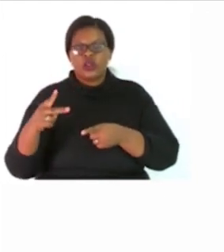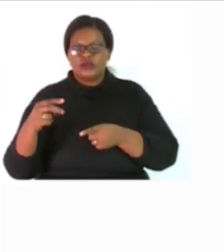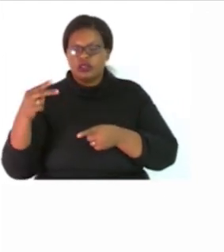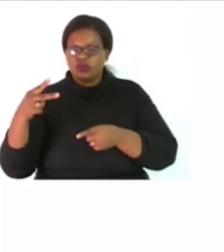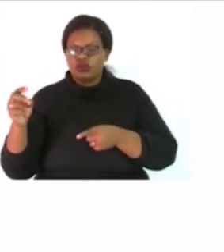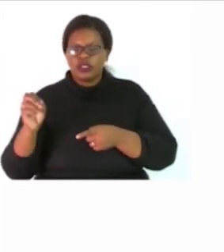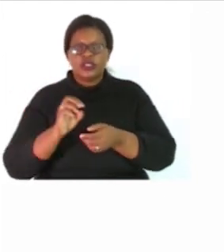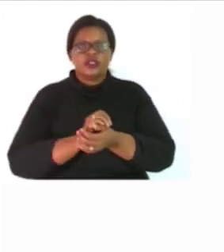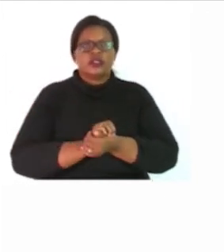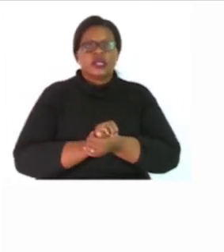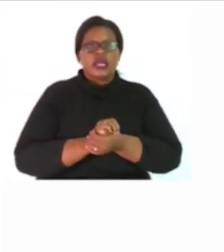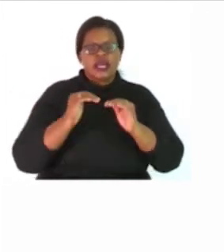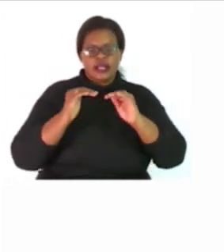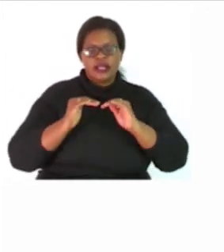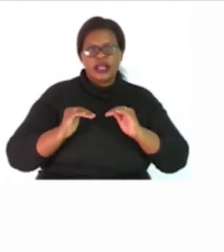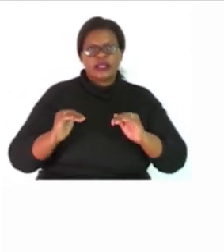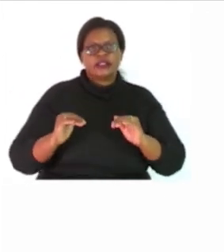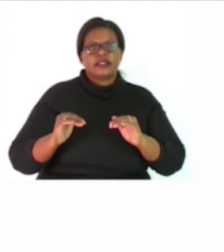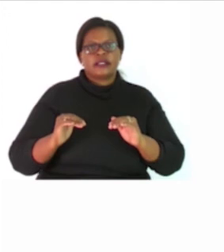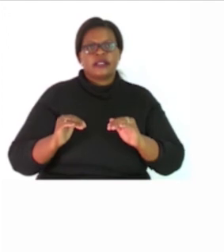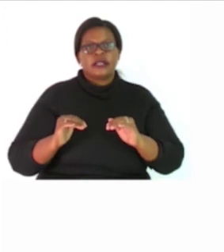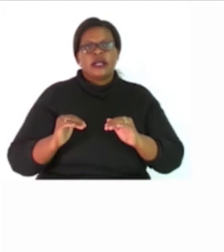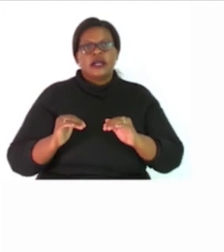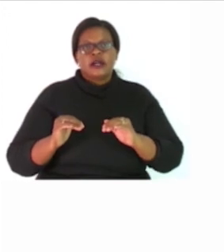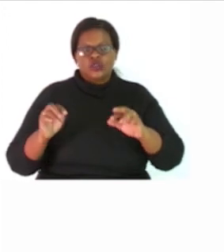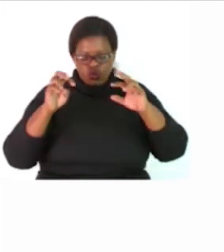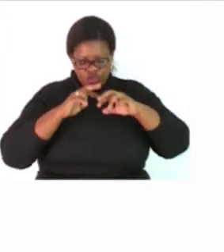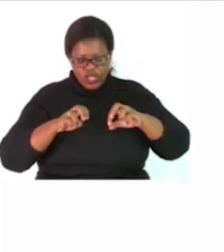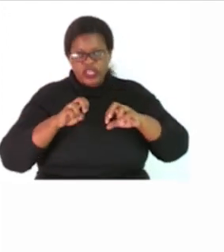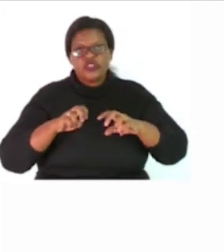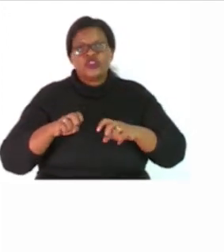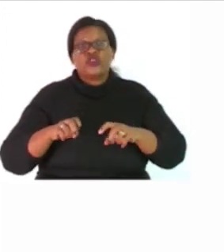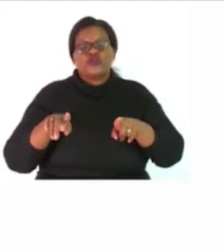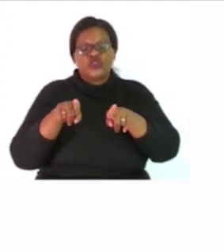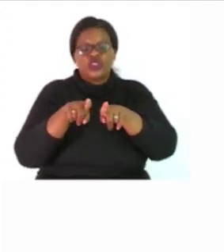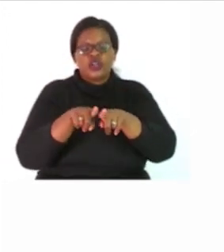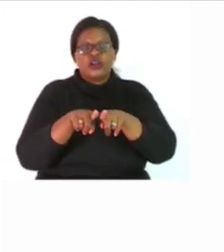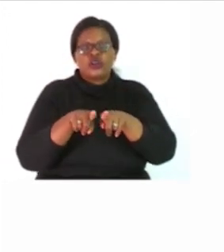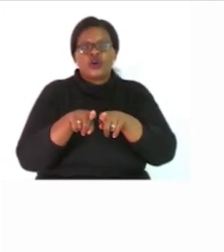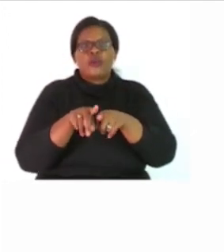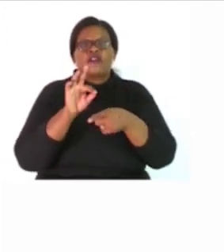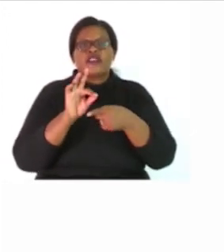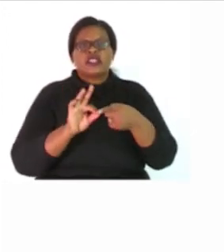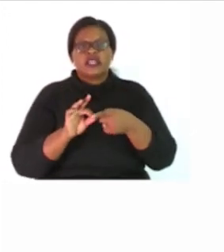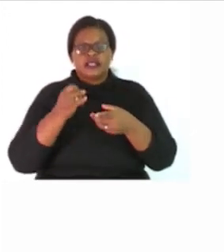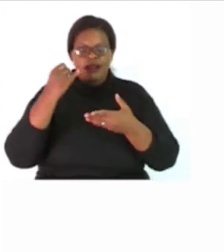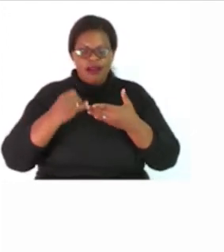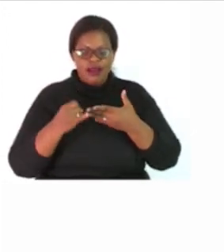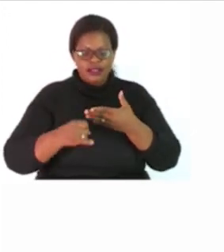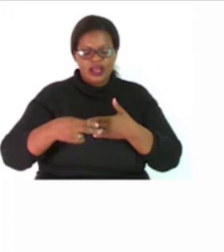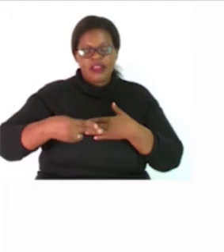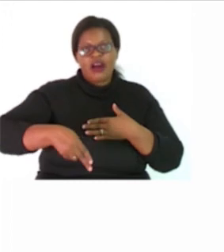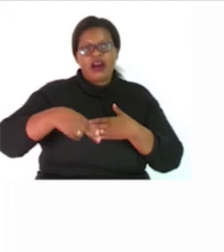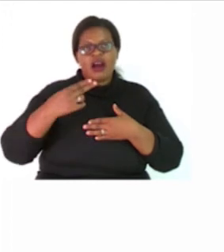what you do next? You discover all the common factors. And then lastly, you find the